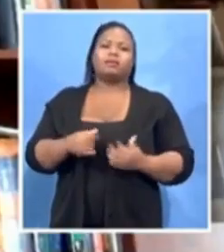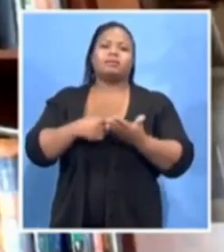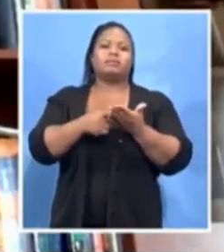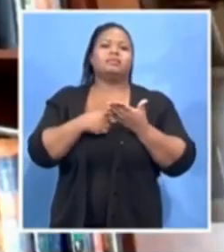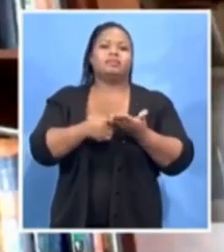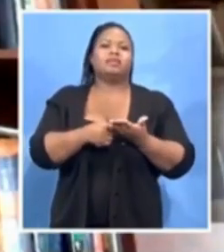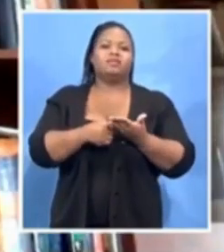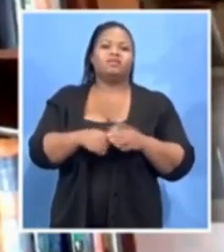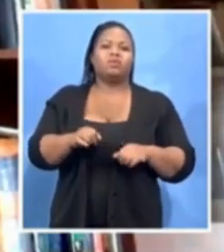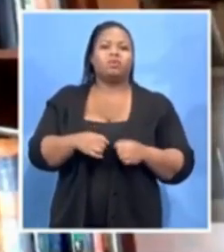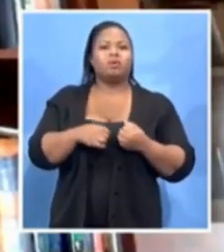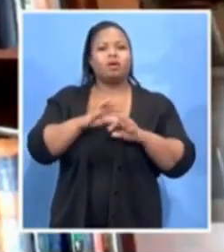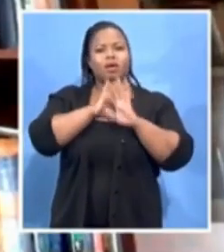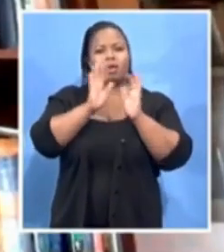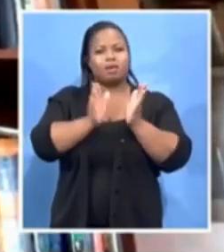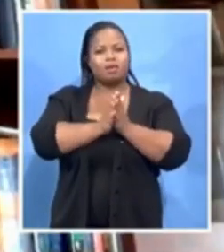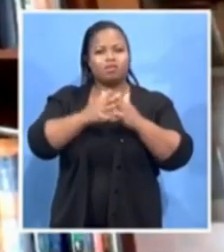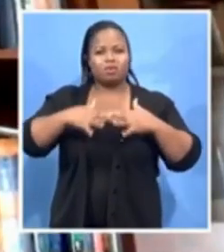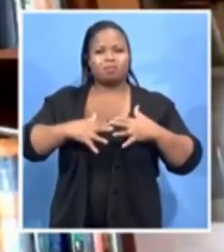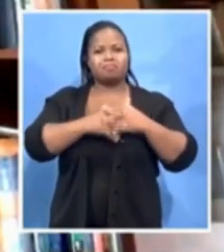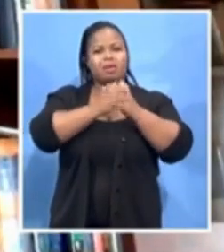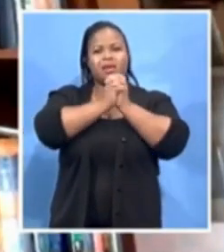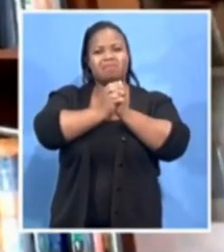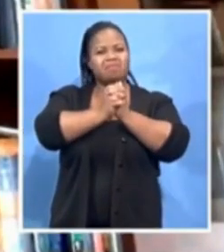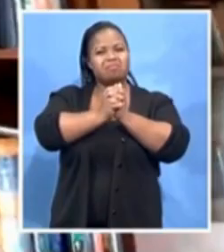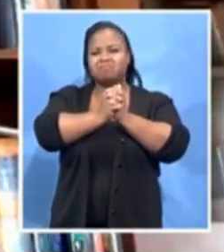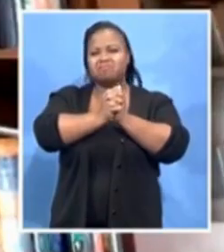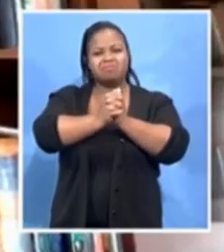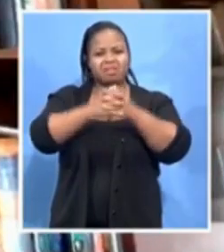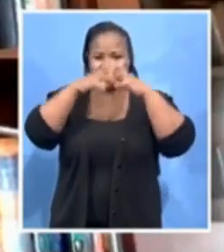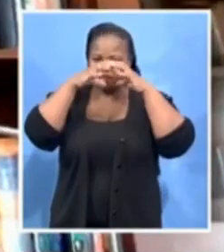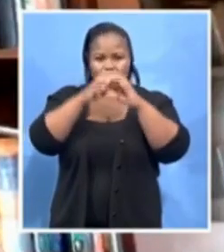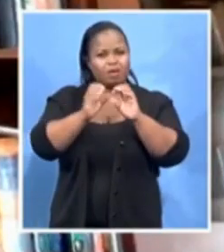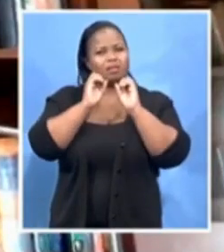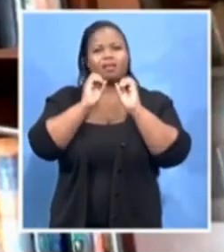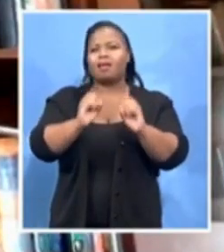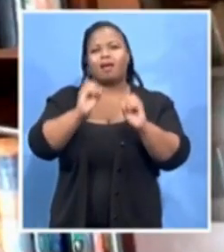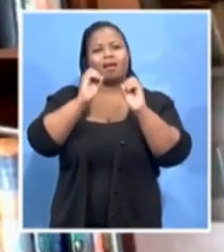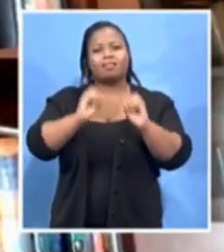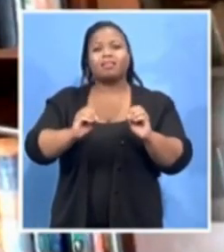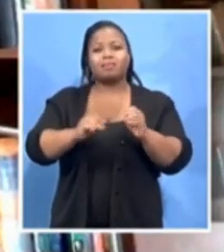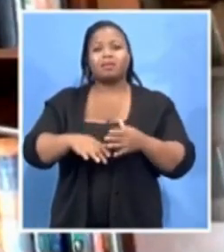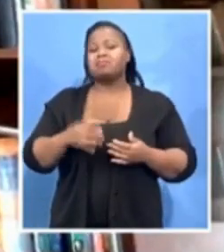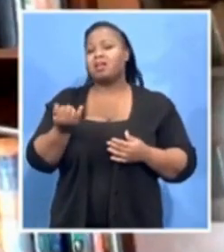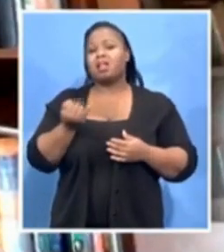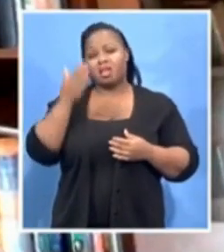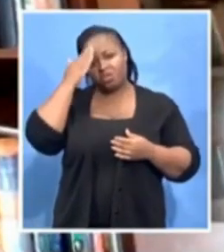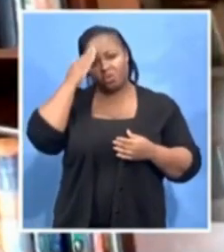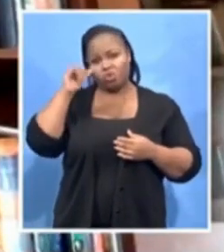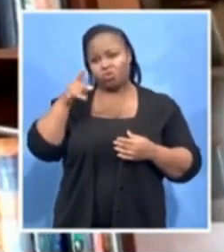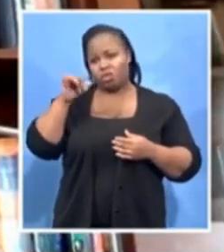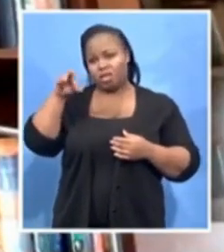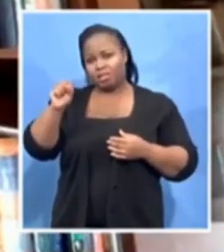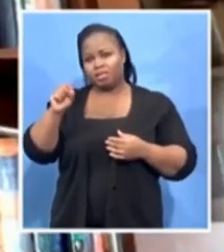back burner. I'm not, of course, unaware that people like Julius Kambarage Nyerere are still alive and